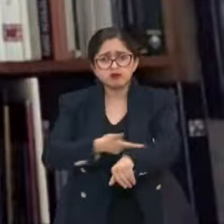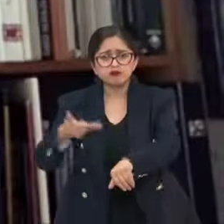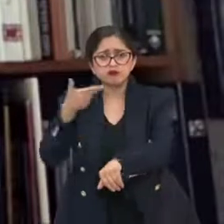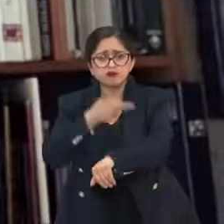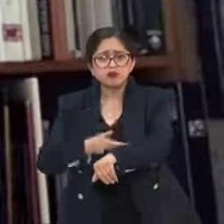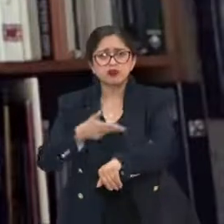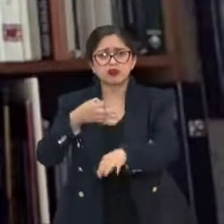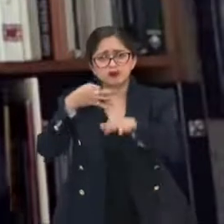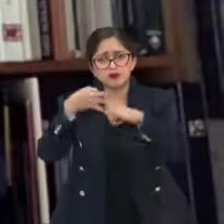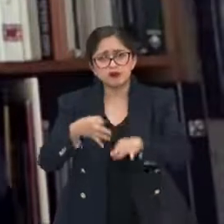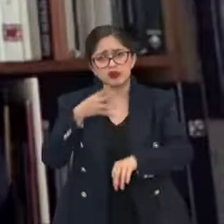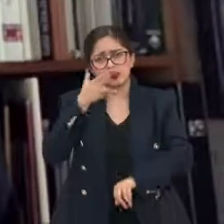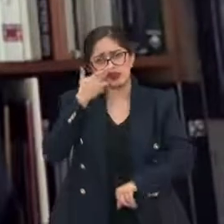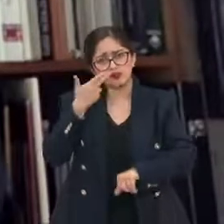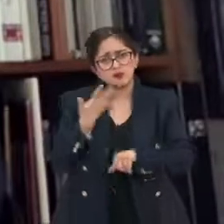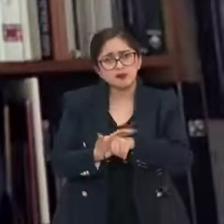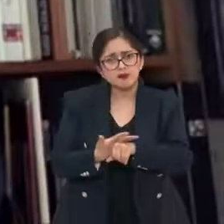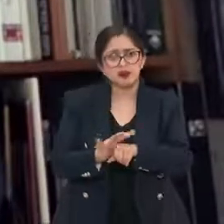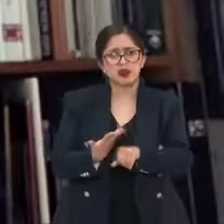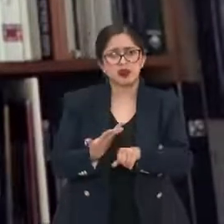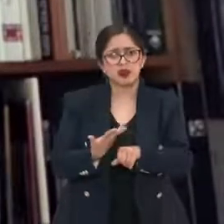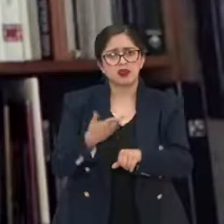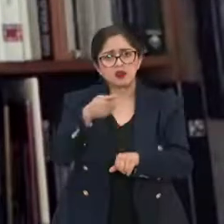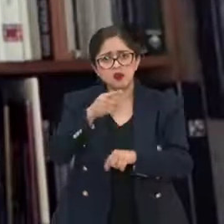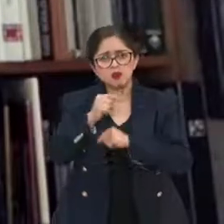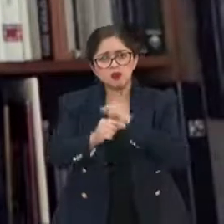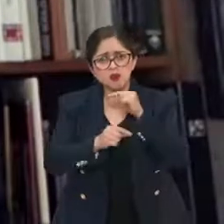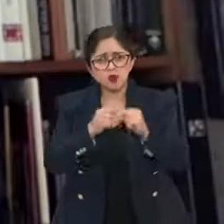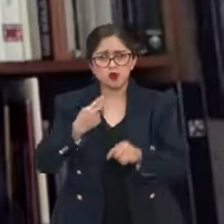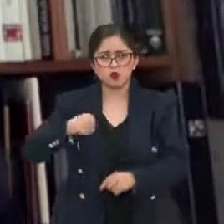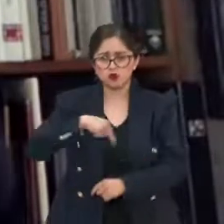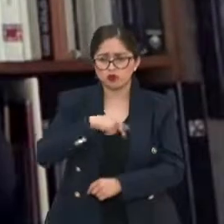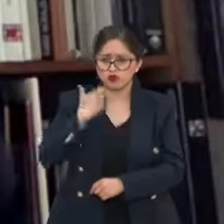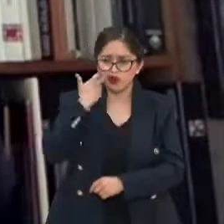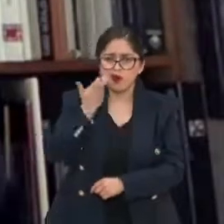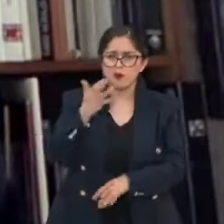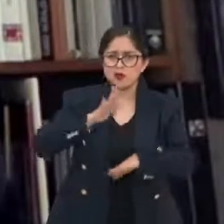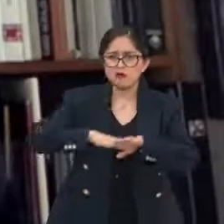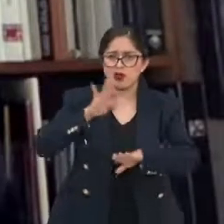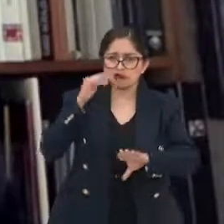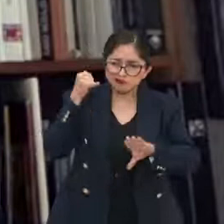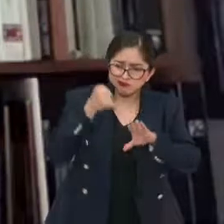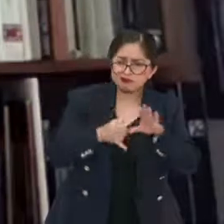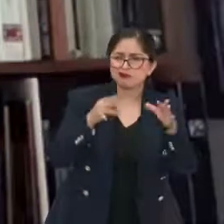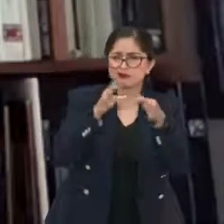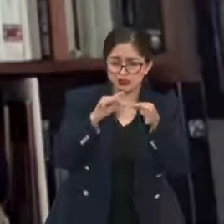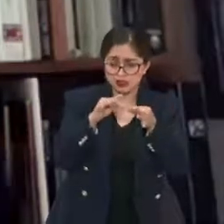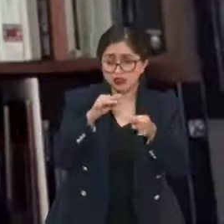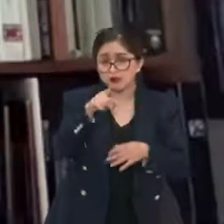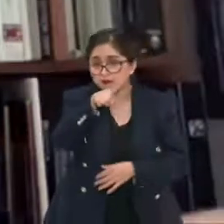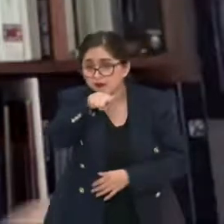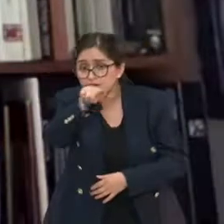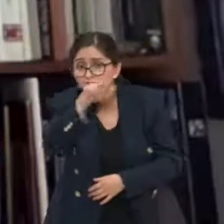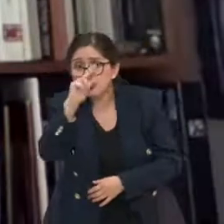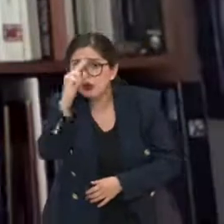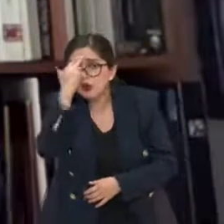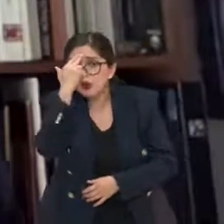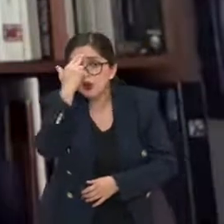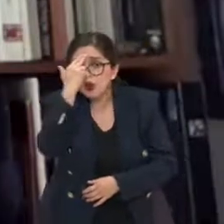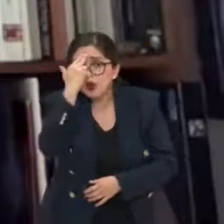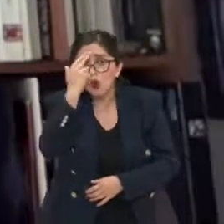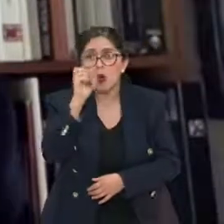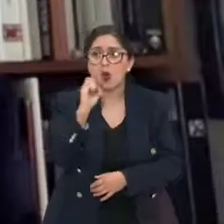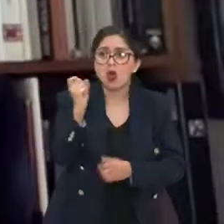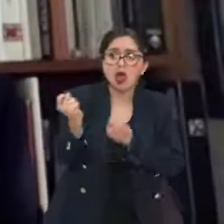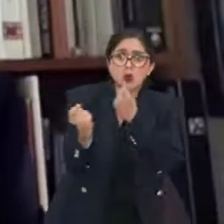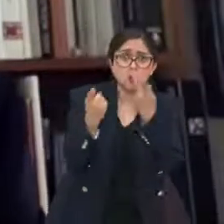more serious degrees if we haven't had this responsible process that we tried to be protagonists of. I don't want